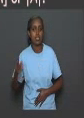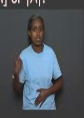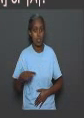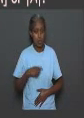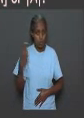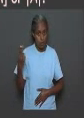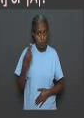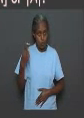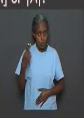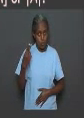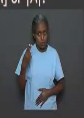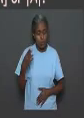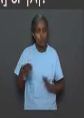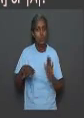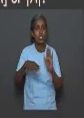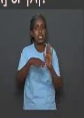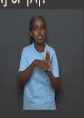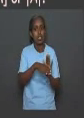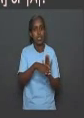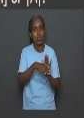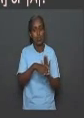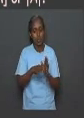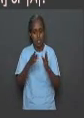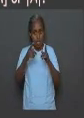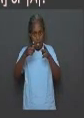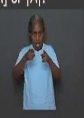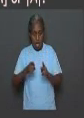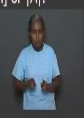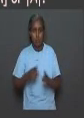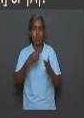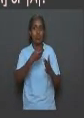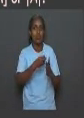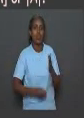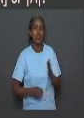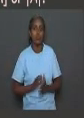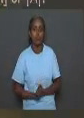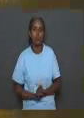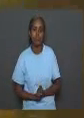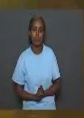use to denote absolute value.